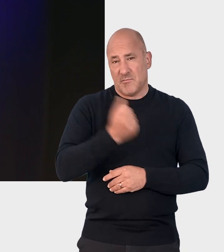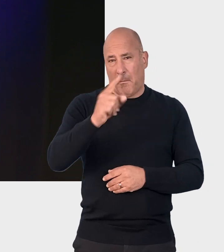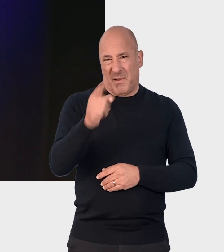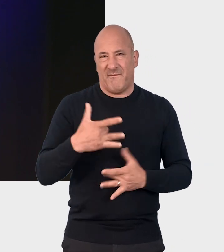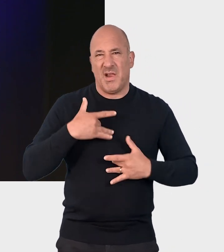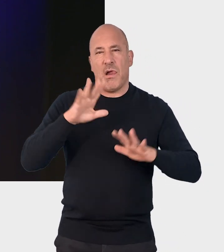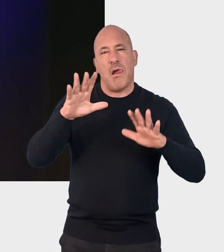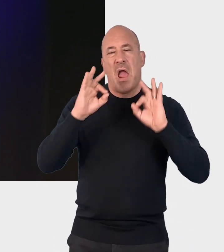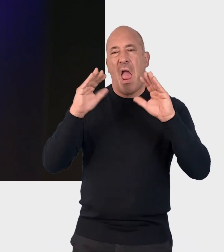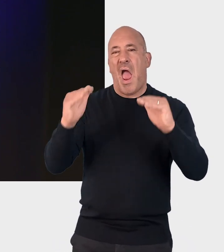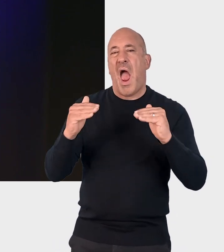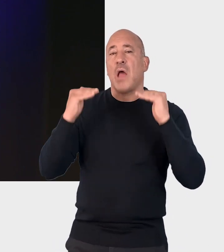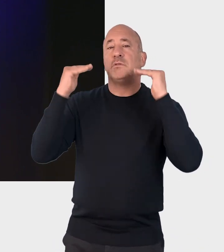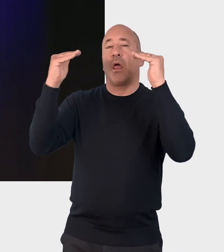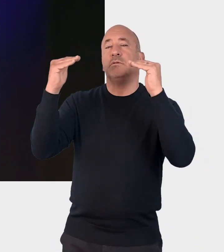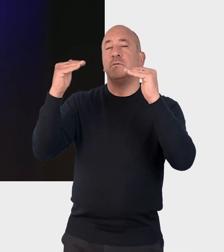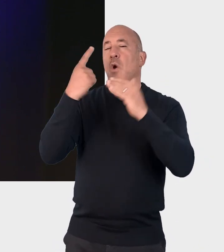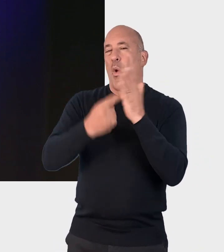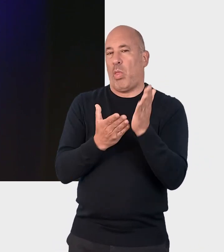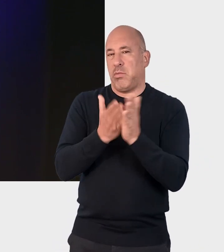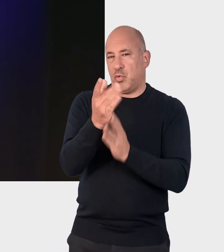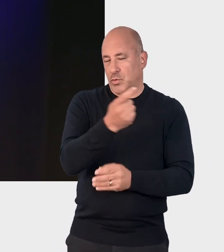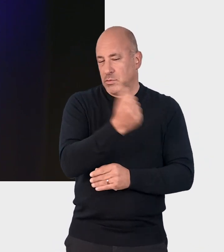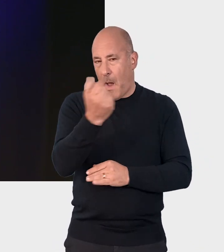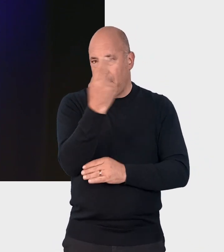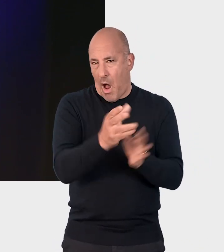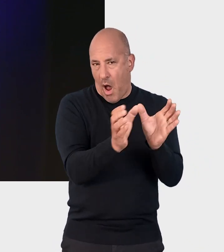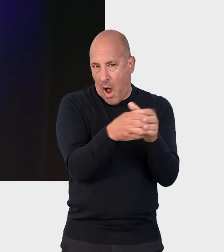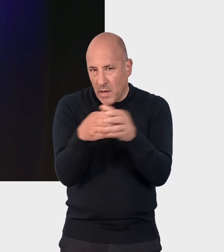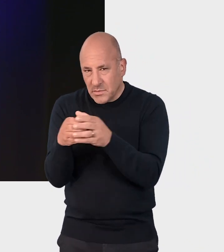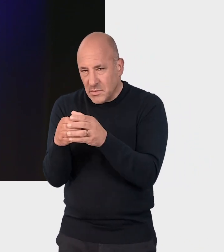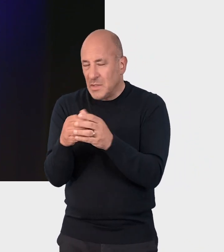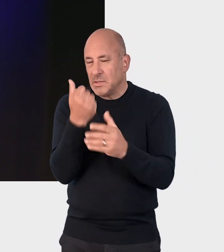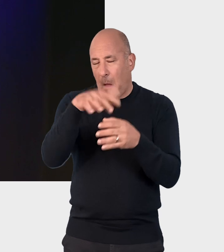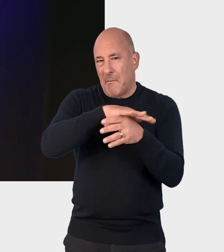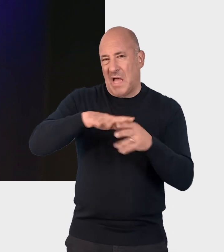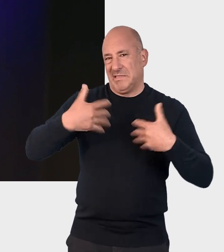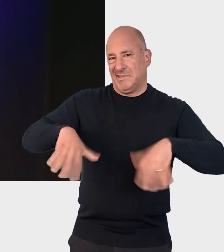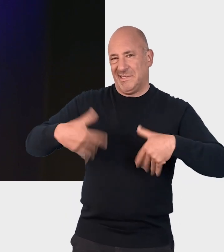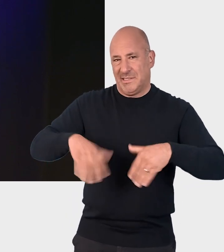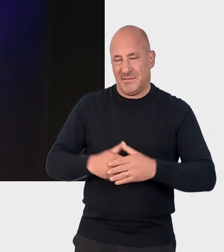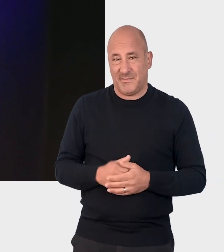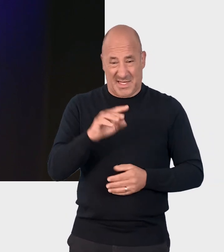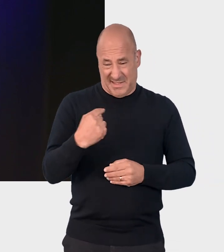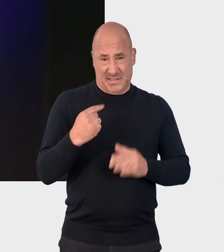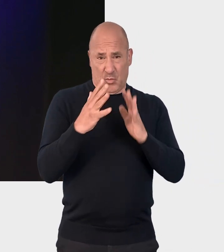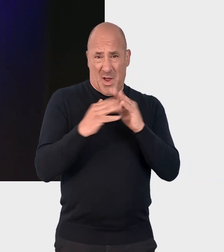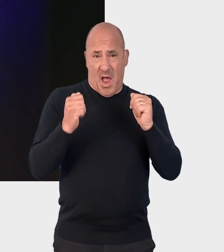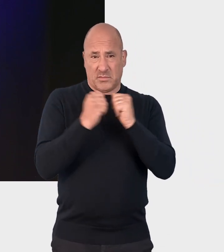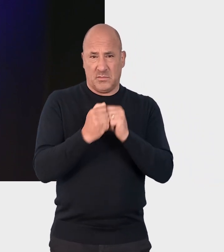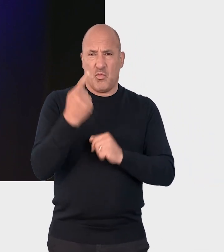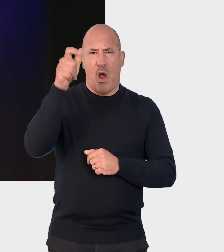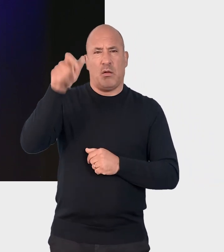recently, and some people appear to believe that excellence can only be delivered via certain art forms and exist in certain